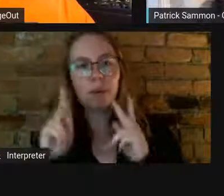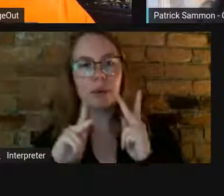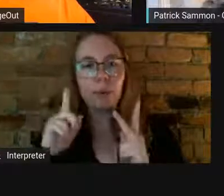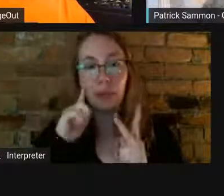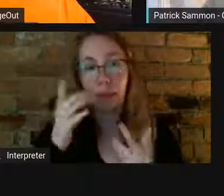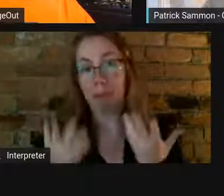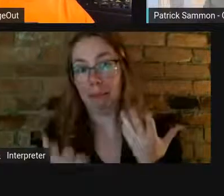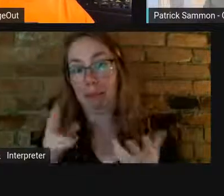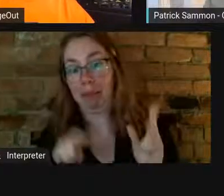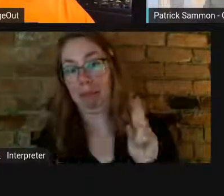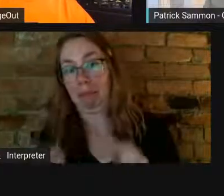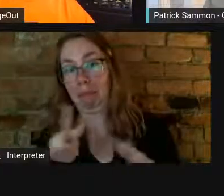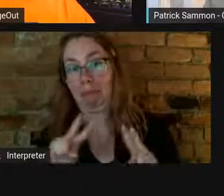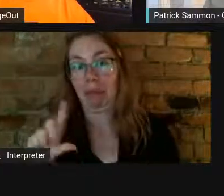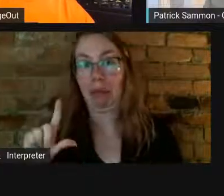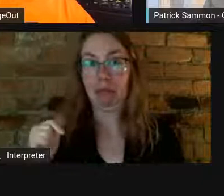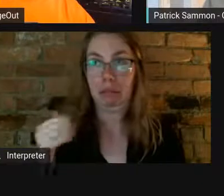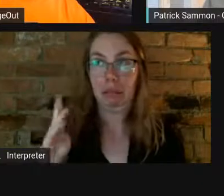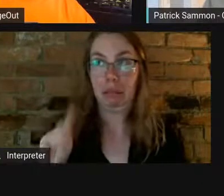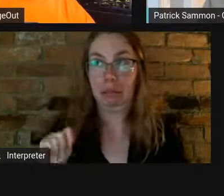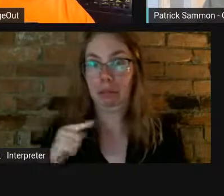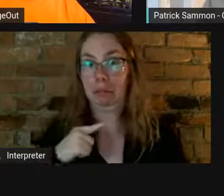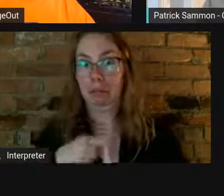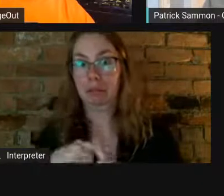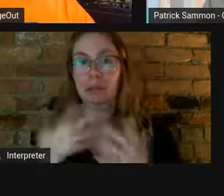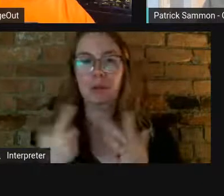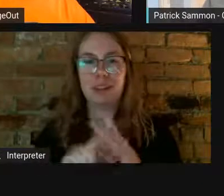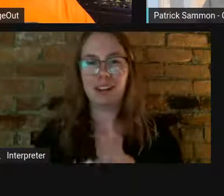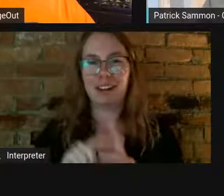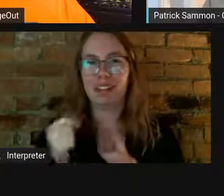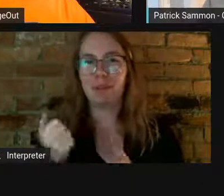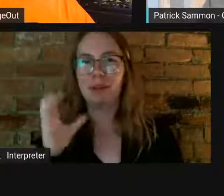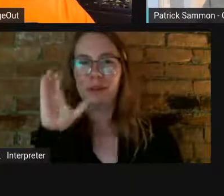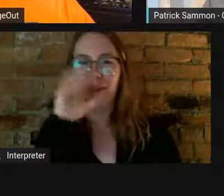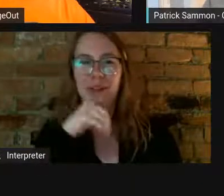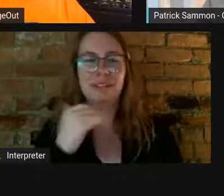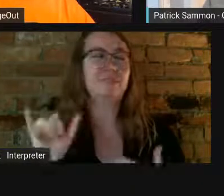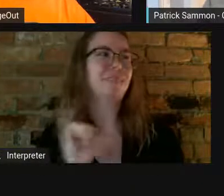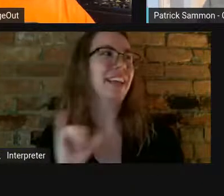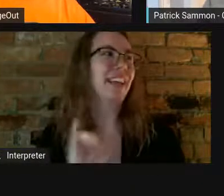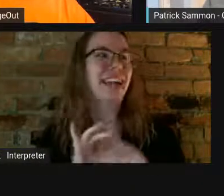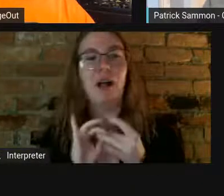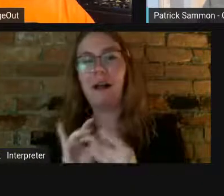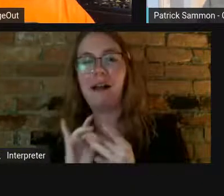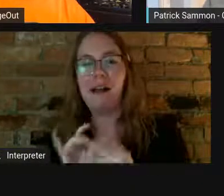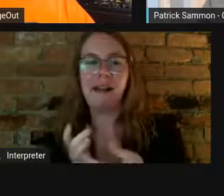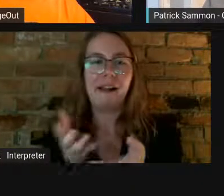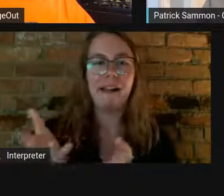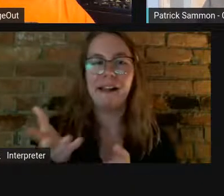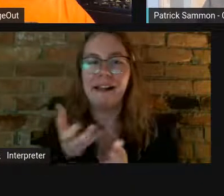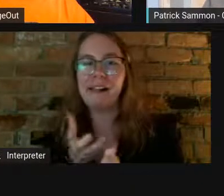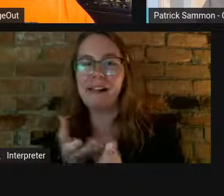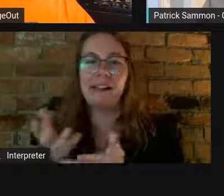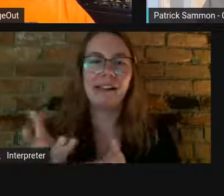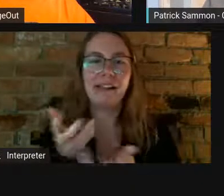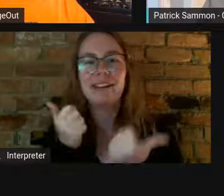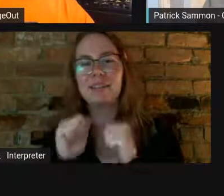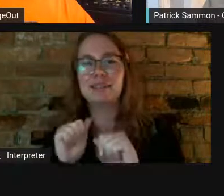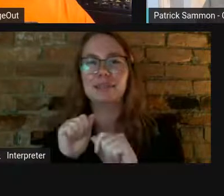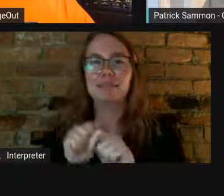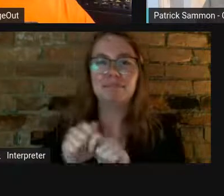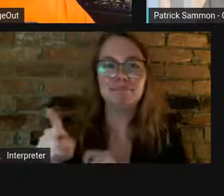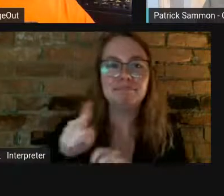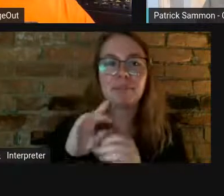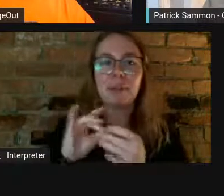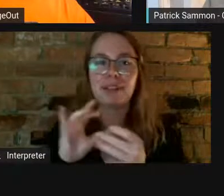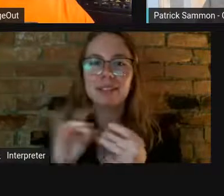LGBT plus. And we kind of started this weird kind of courting ritual where we would message people, we'd go on voice